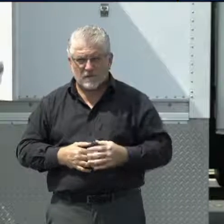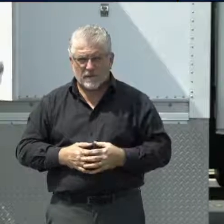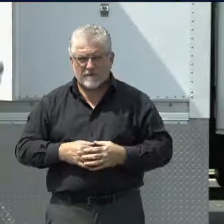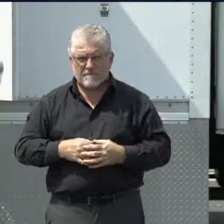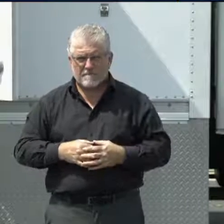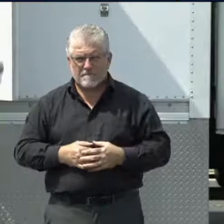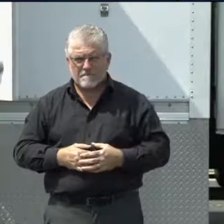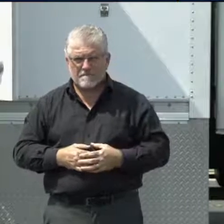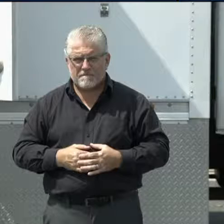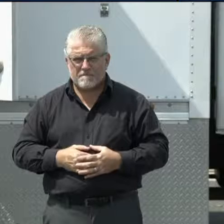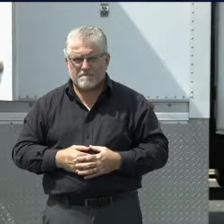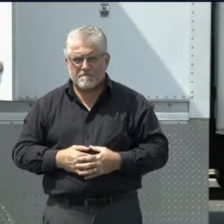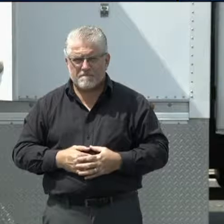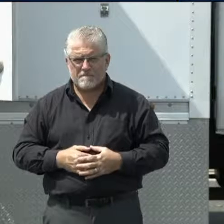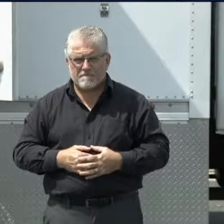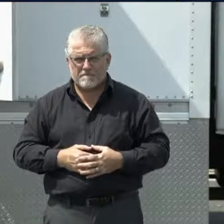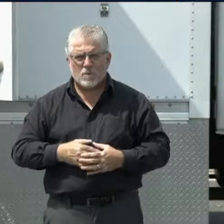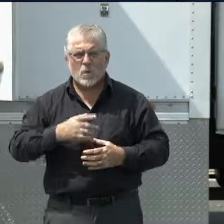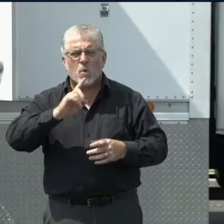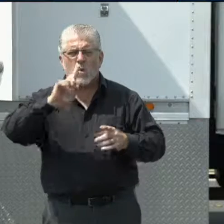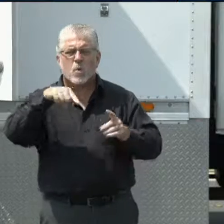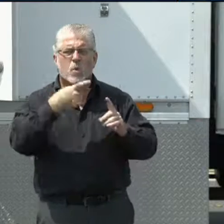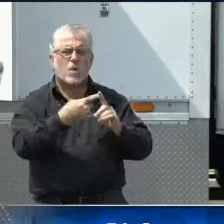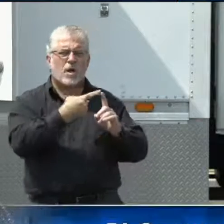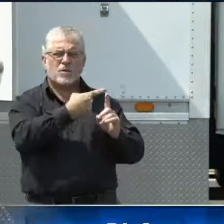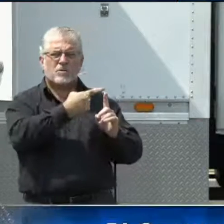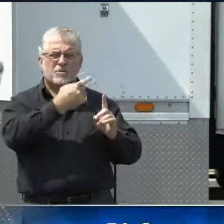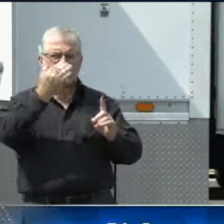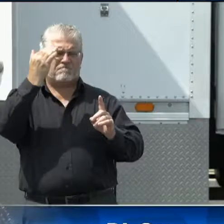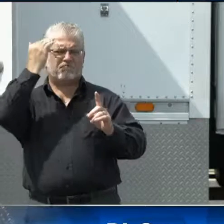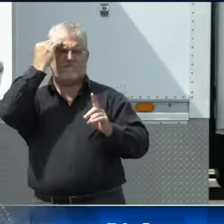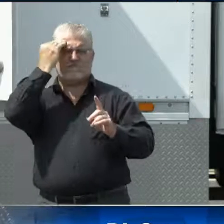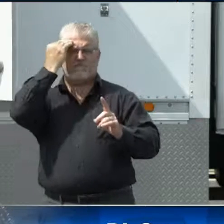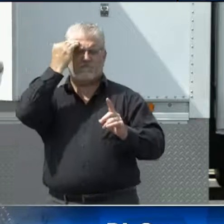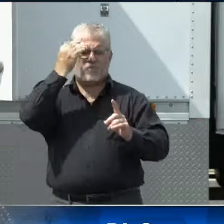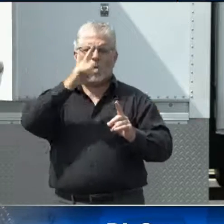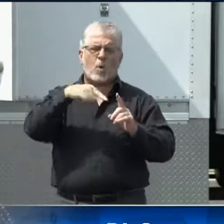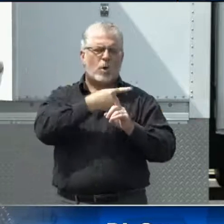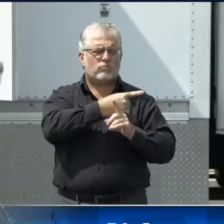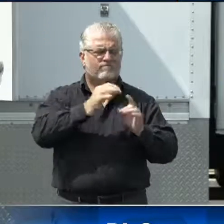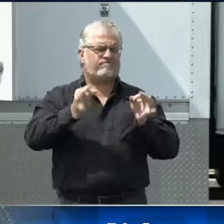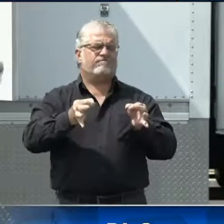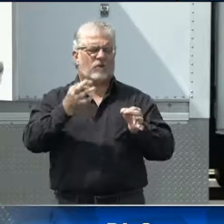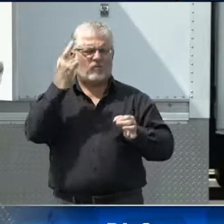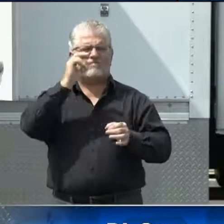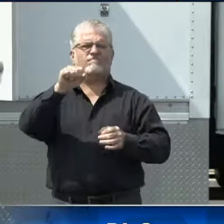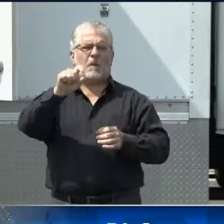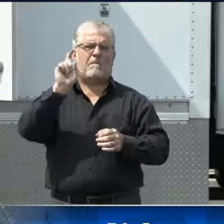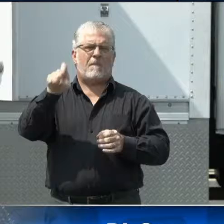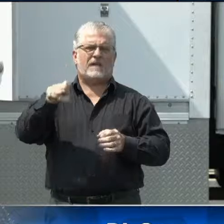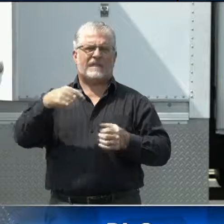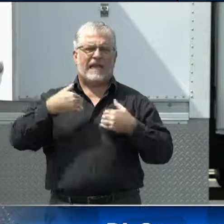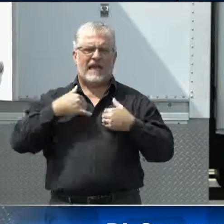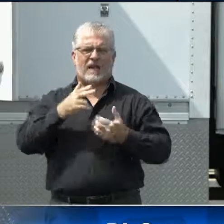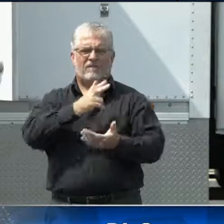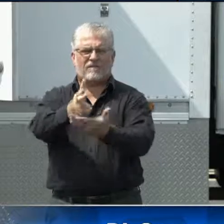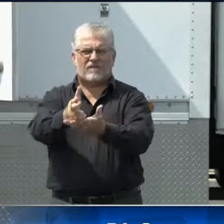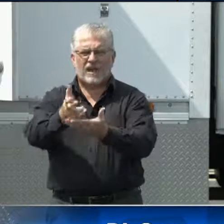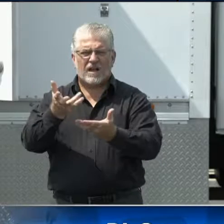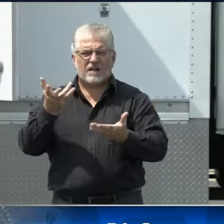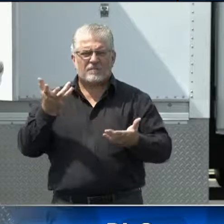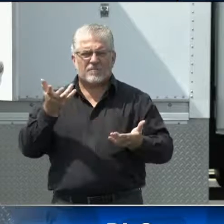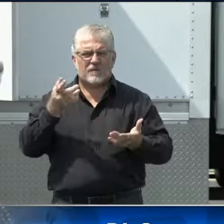did you guys identify that there was a need for this unit? And roughly how many people do you anticipate every day that this is out